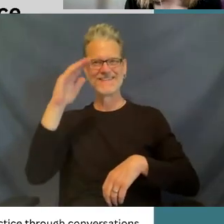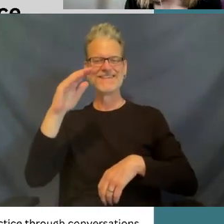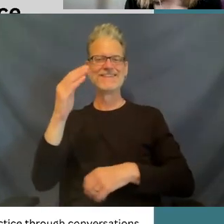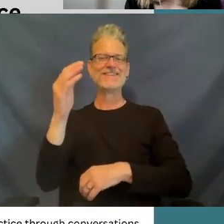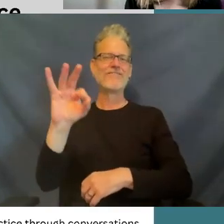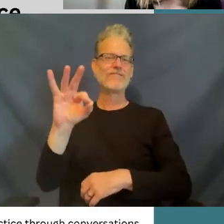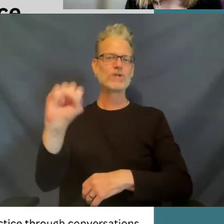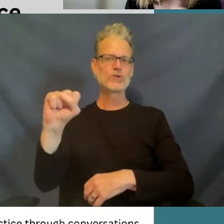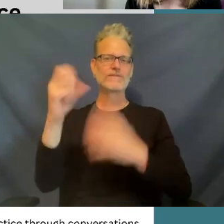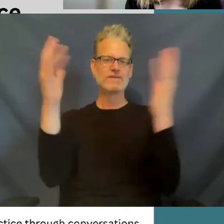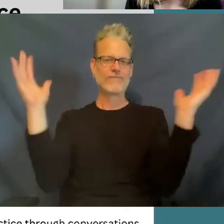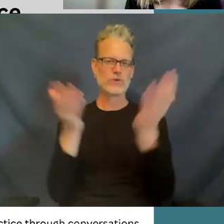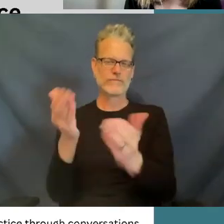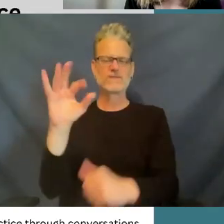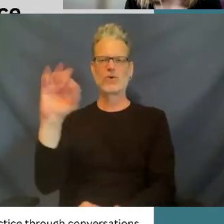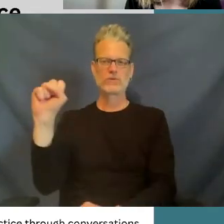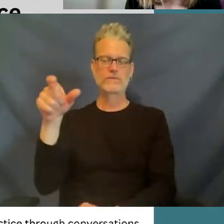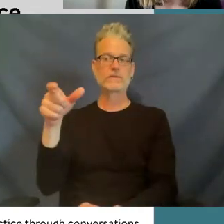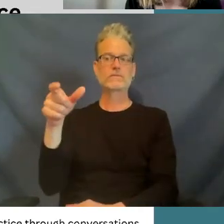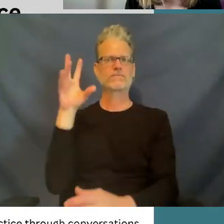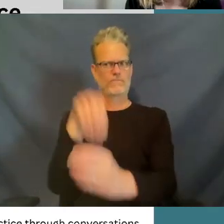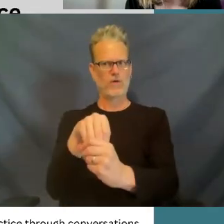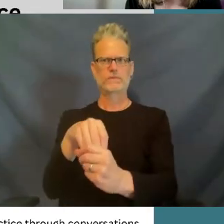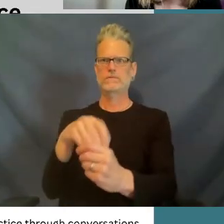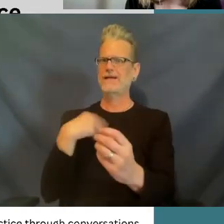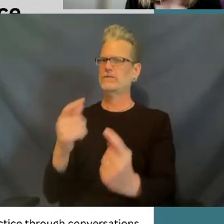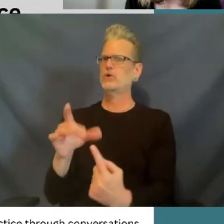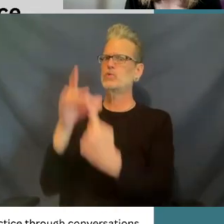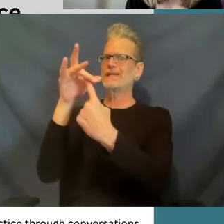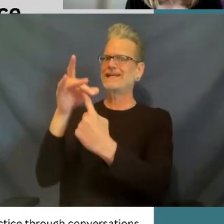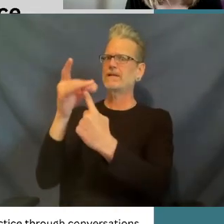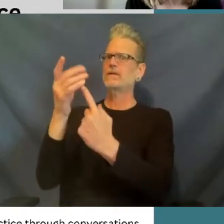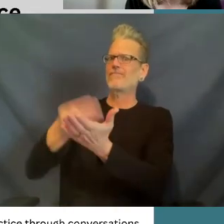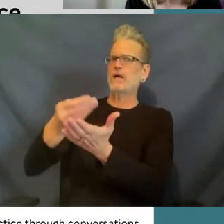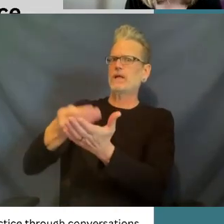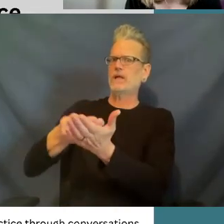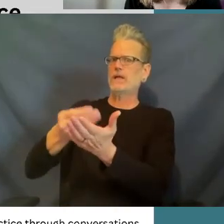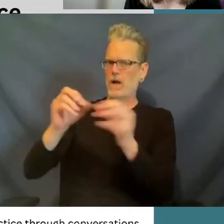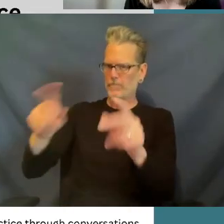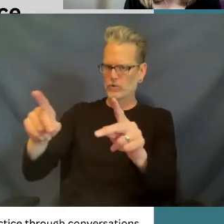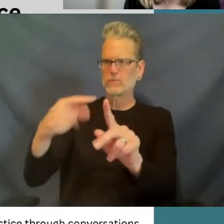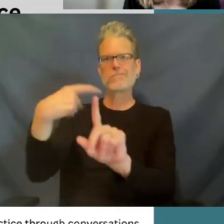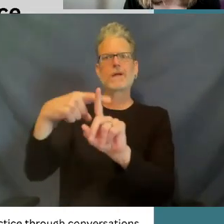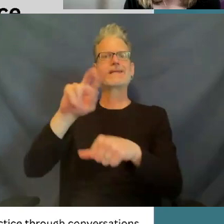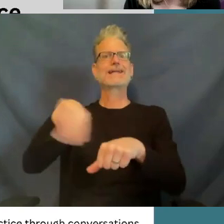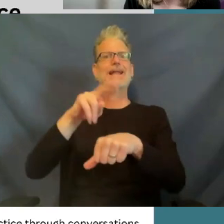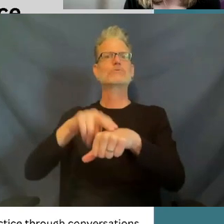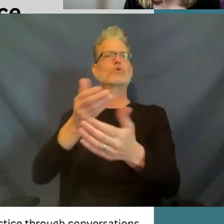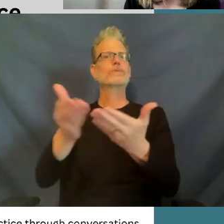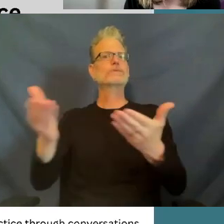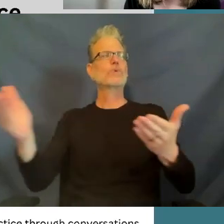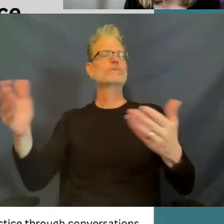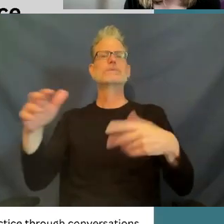important role and is rolling out a lot of funding opportunities in the natural resources and wildfire and